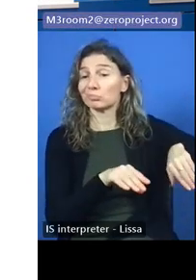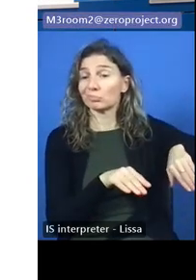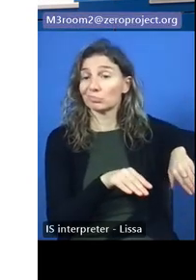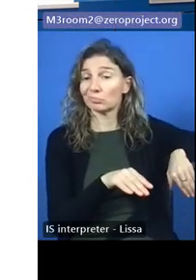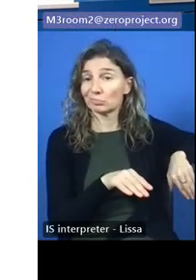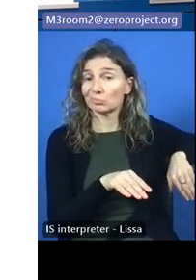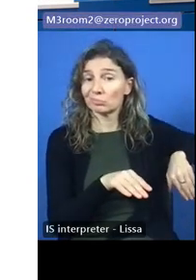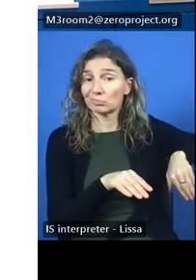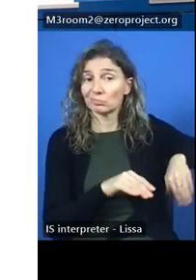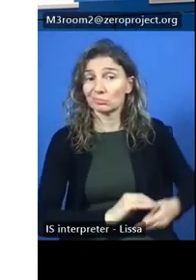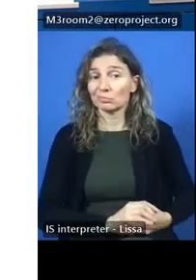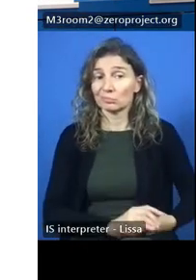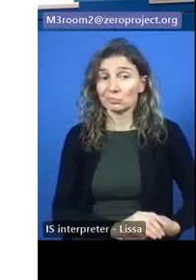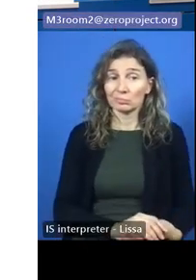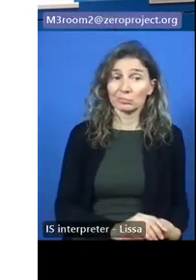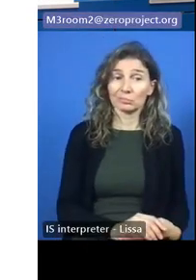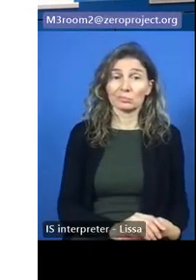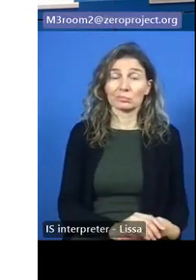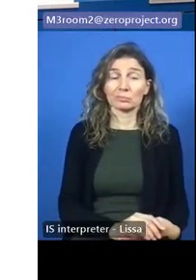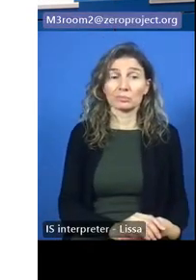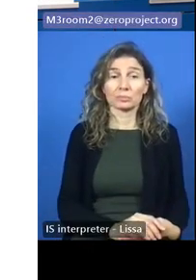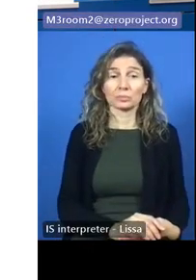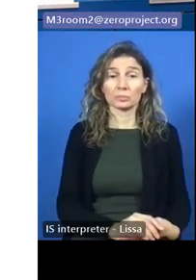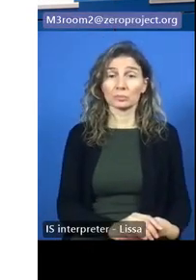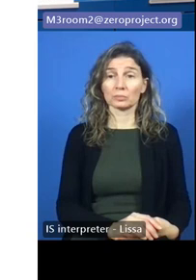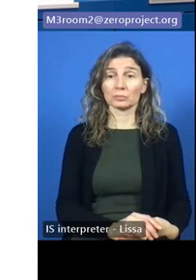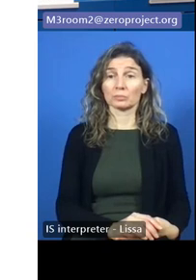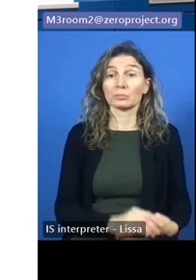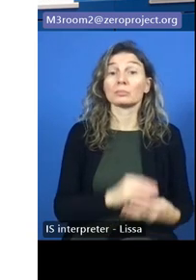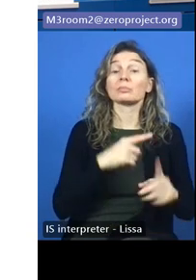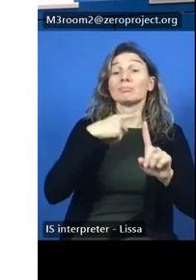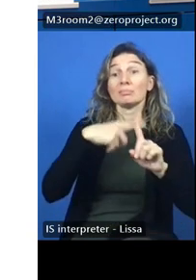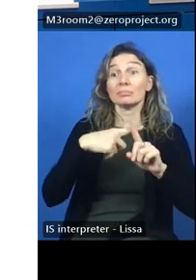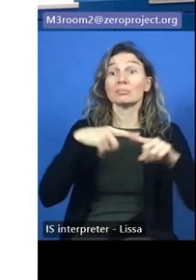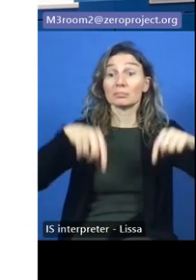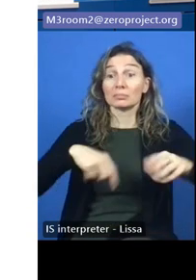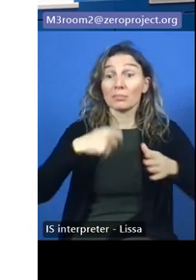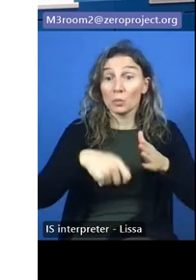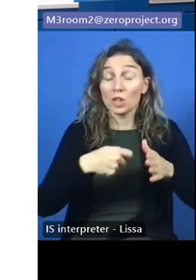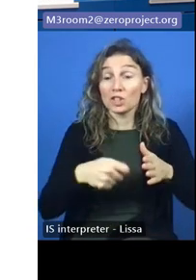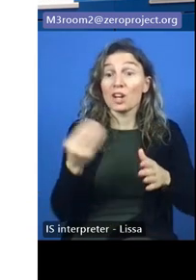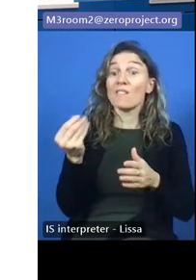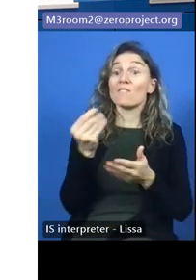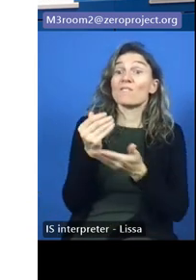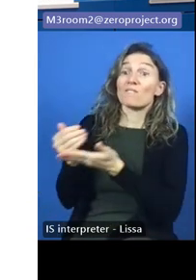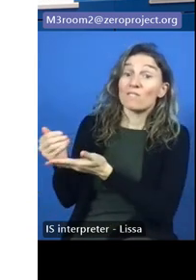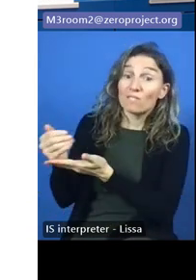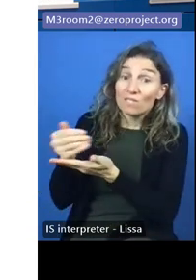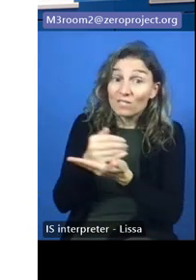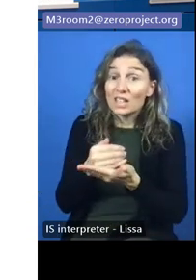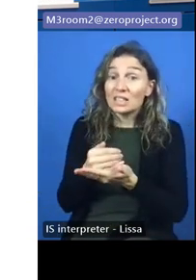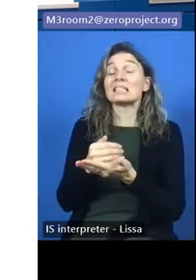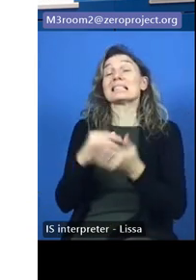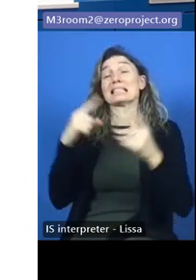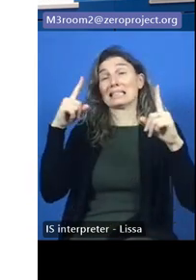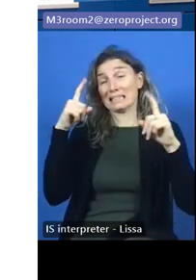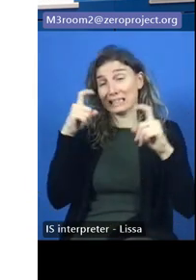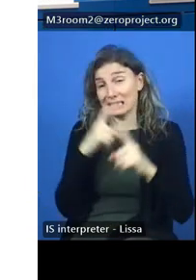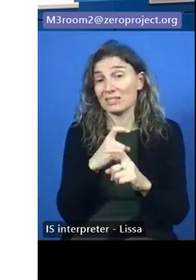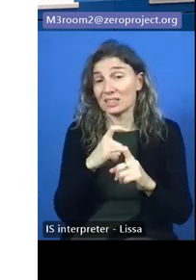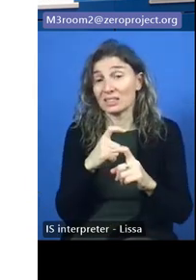I've also had difficulty raising funds for the project. Project Empower has transformed and impacted many